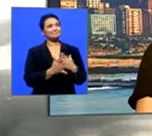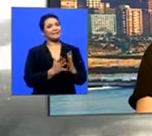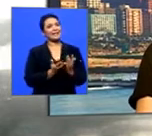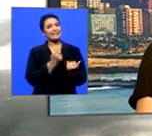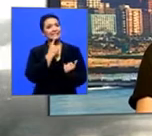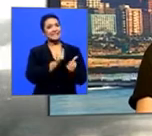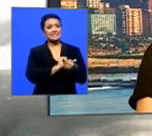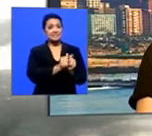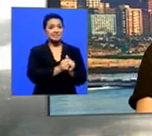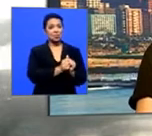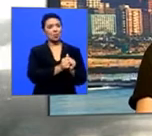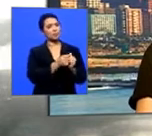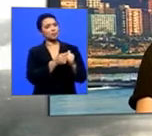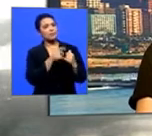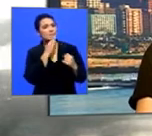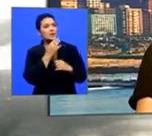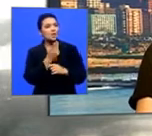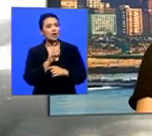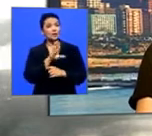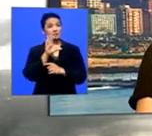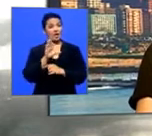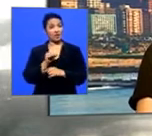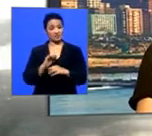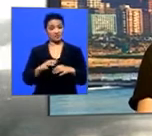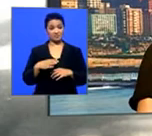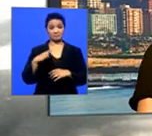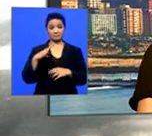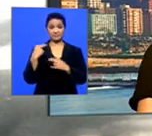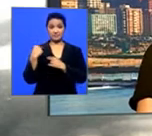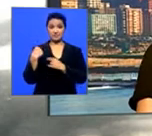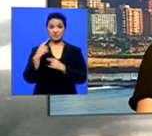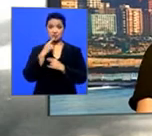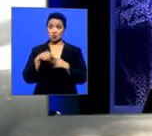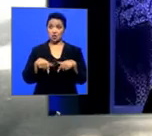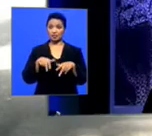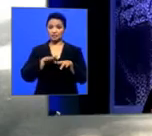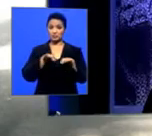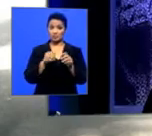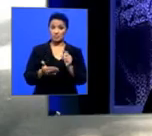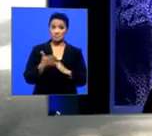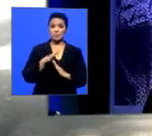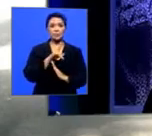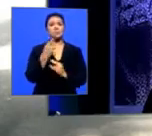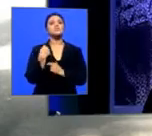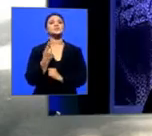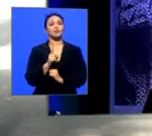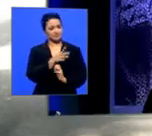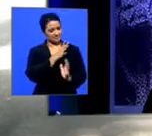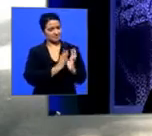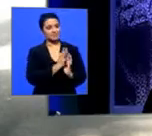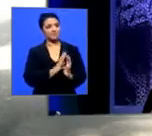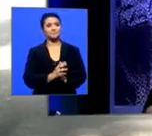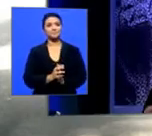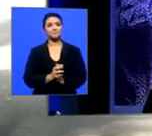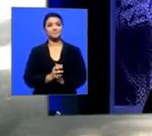what sport meant to the country and the responsibility that goes along with being a successful athlete. And tell us what happened